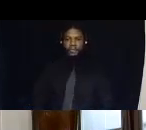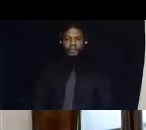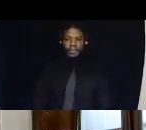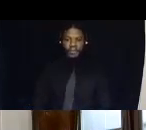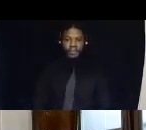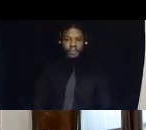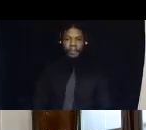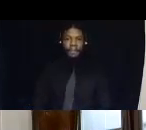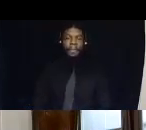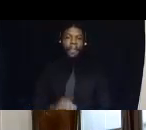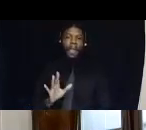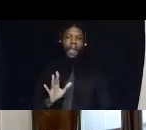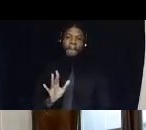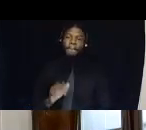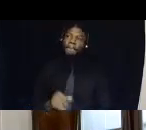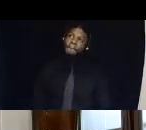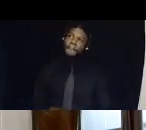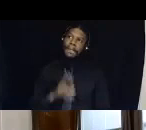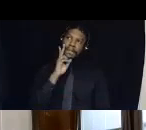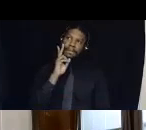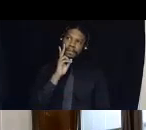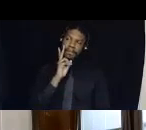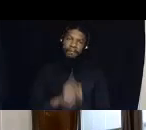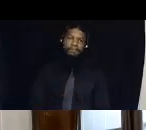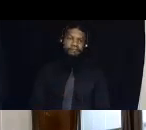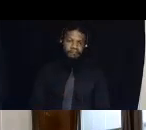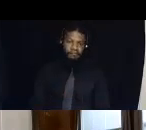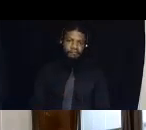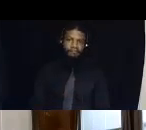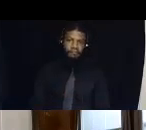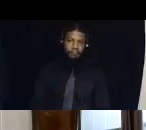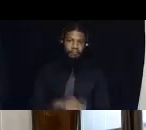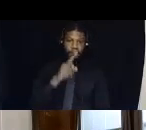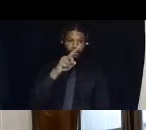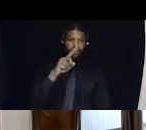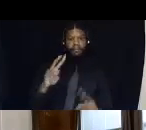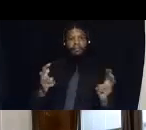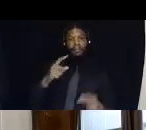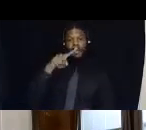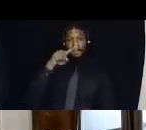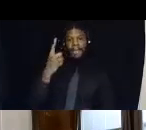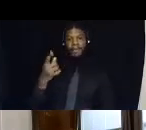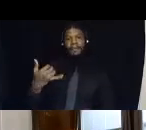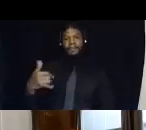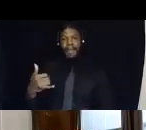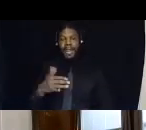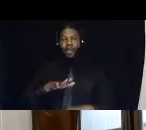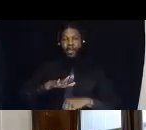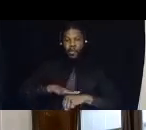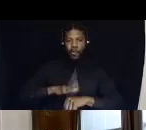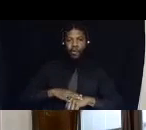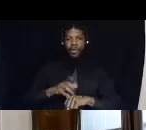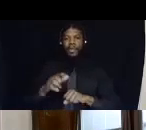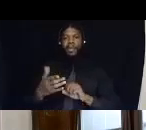Let's see. I was gonna say, we find black and yellow caution on the side of the pedestal, which I was trying to explain, I'm sorry.